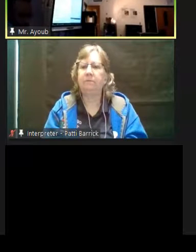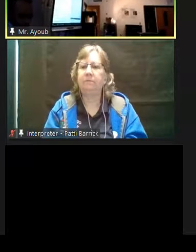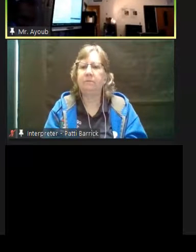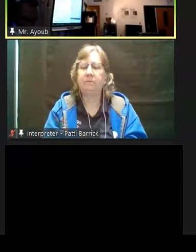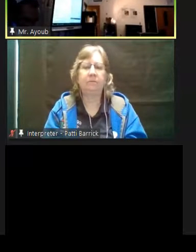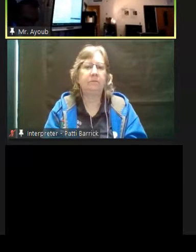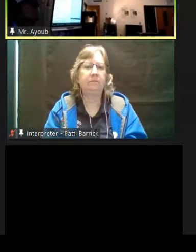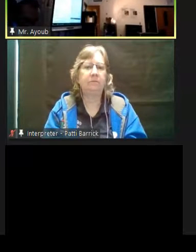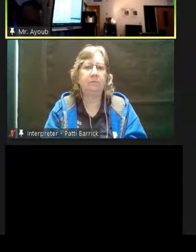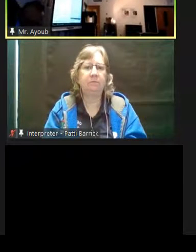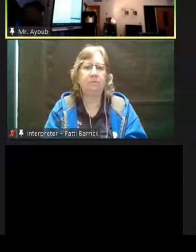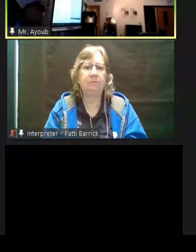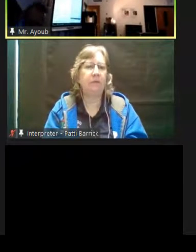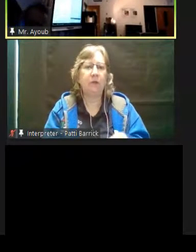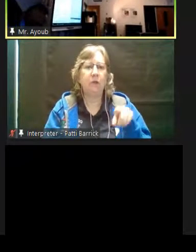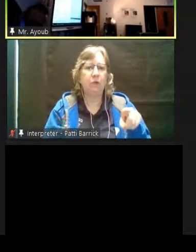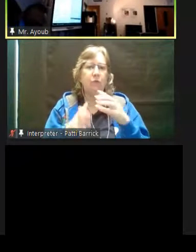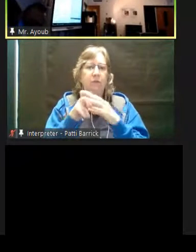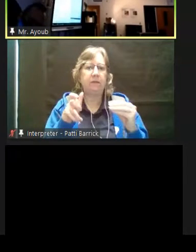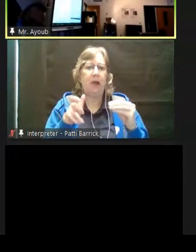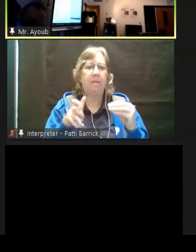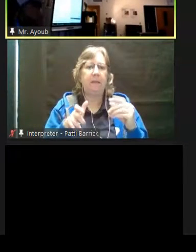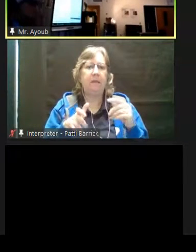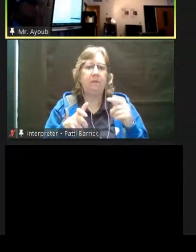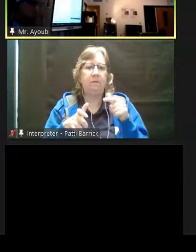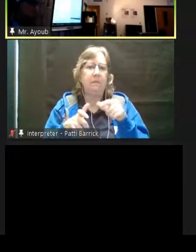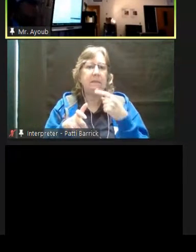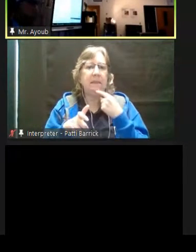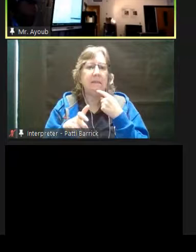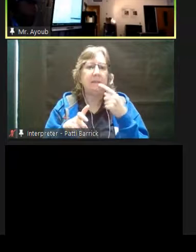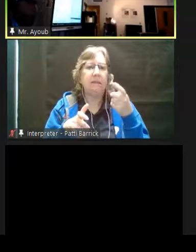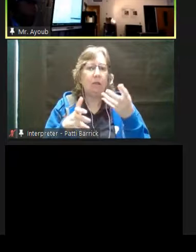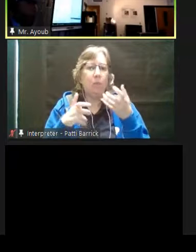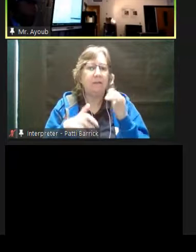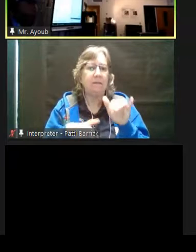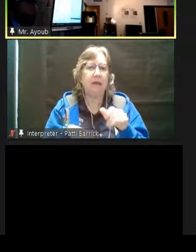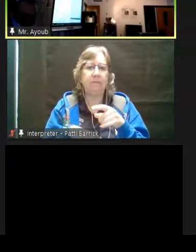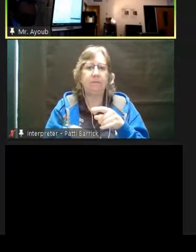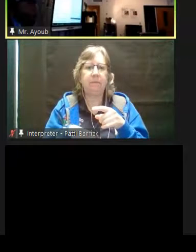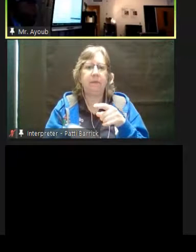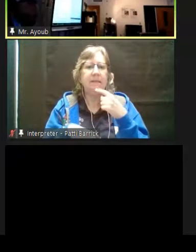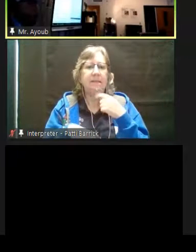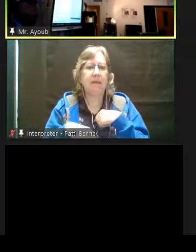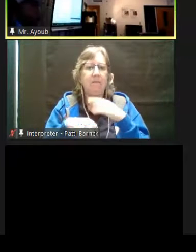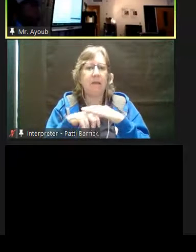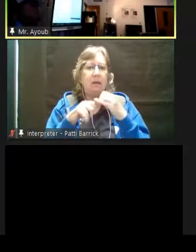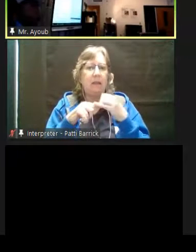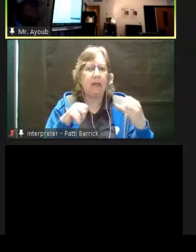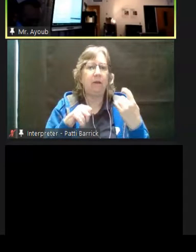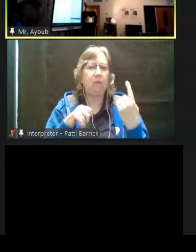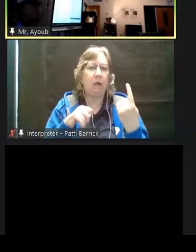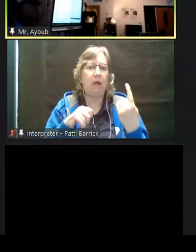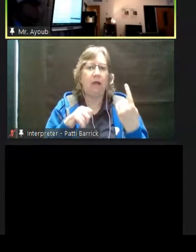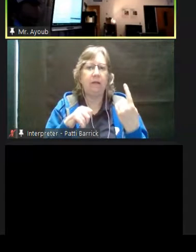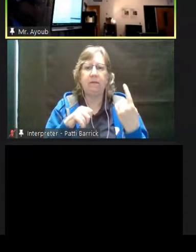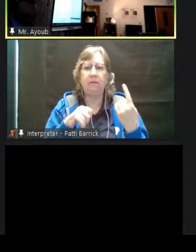Yeah, just put it the way I have it. I'm just repeating what this thing tells me. So it's telling me from line 1, column 1